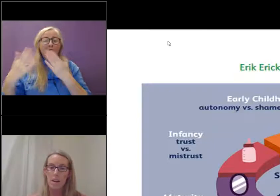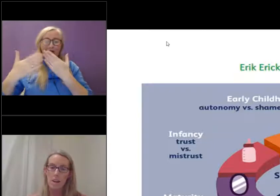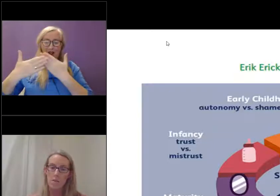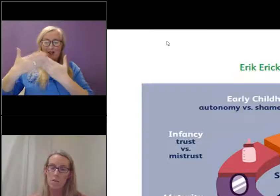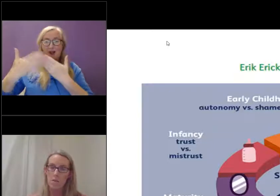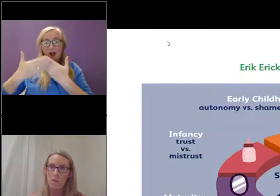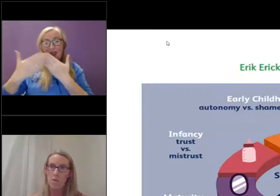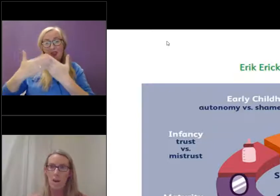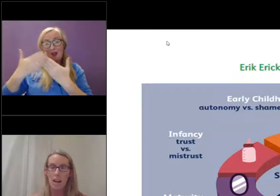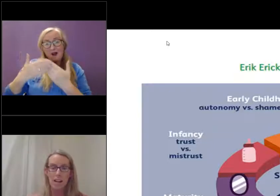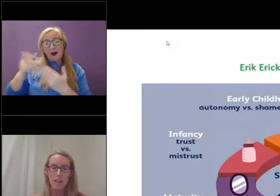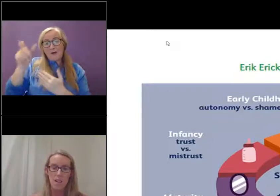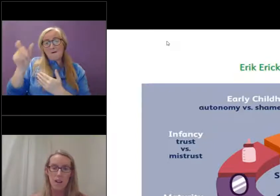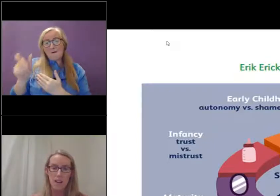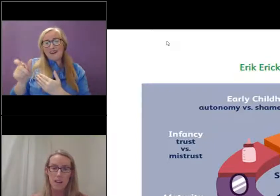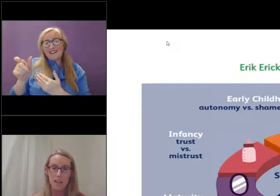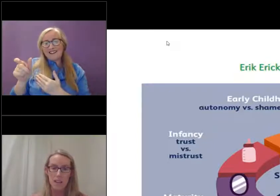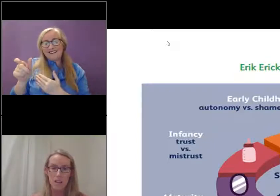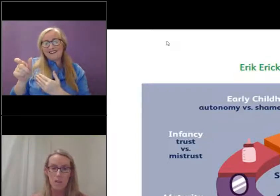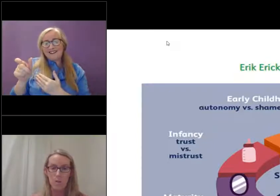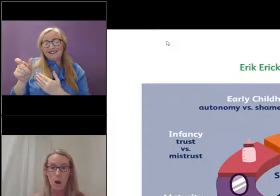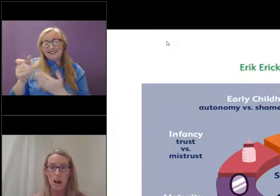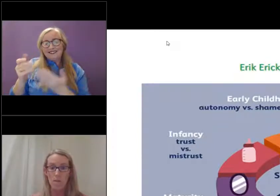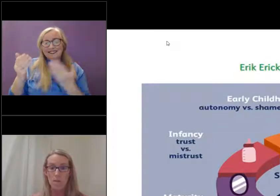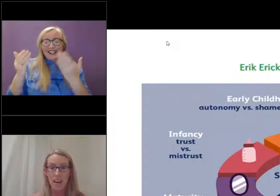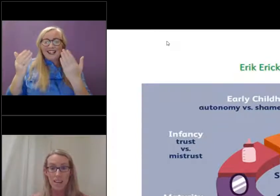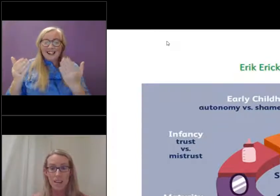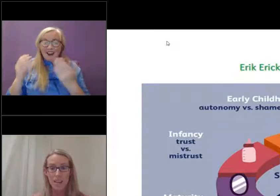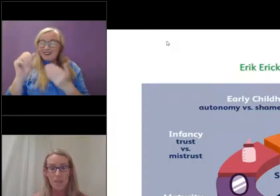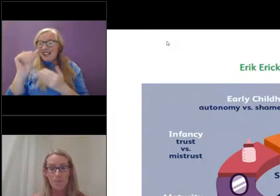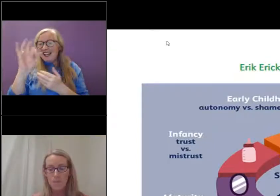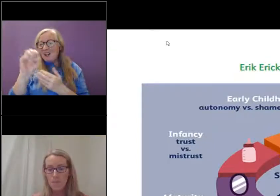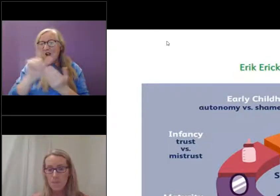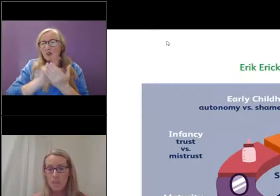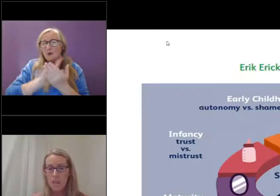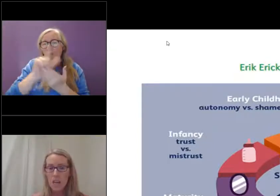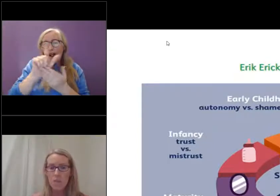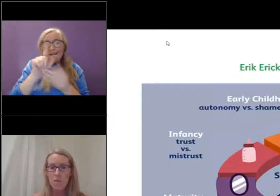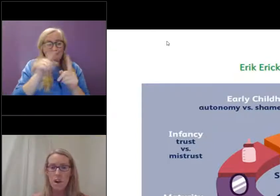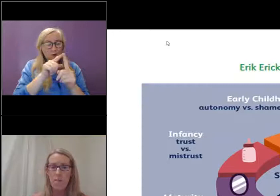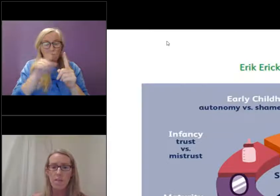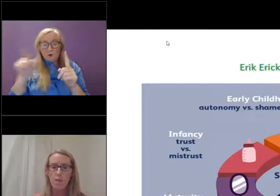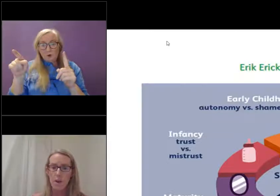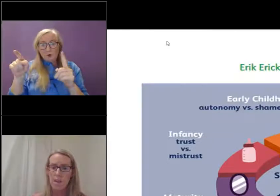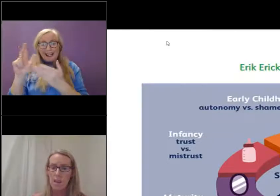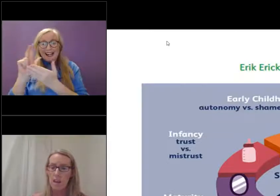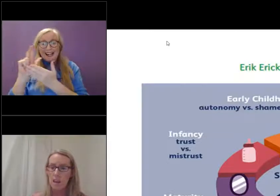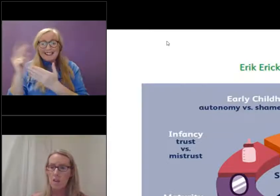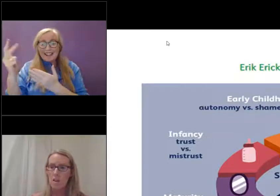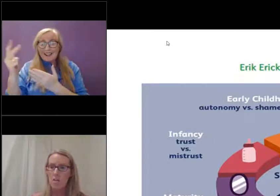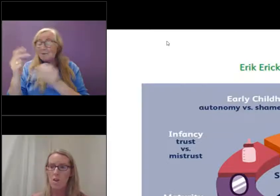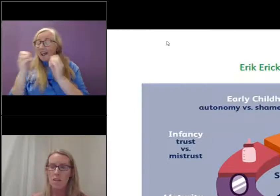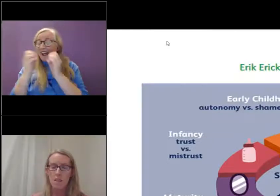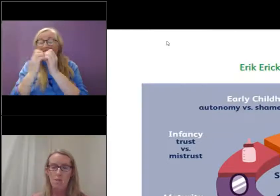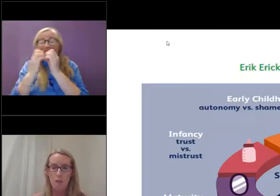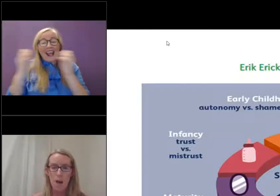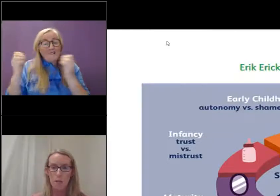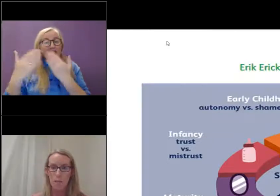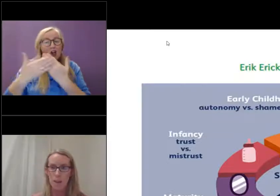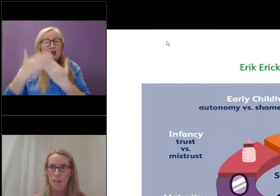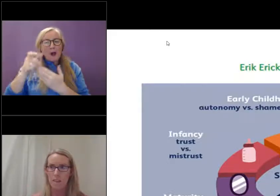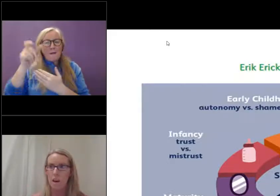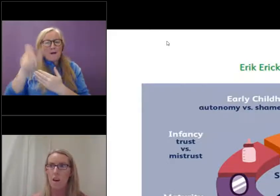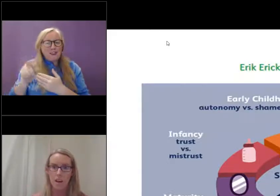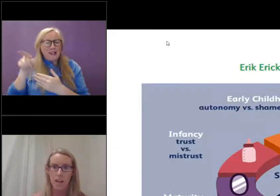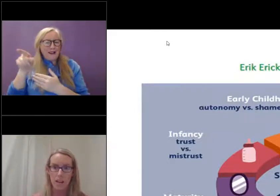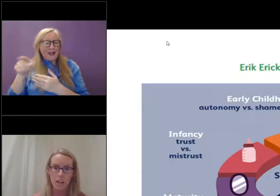is about kind of going through adolescence around the ages of 12 to 18. And I suppose for every young person, they're trying to grapple